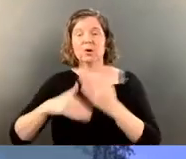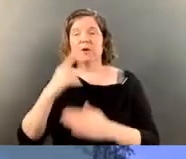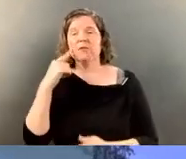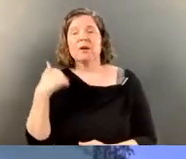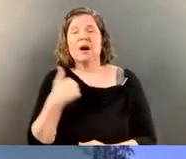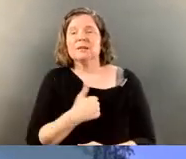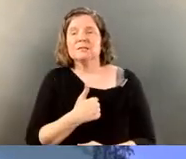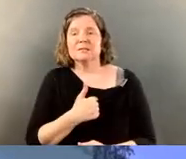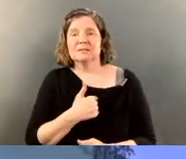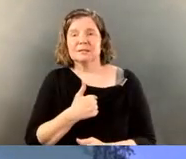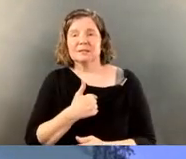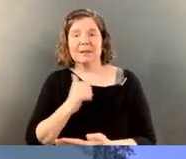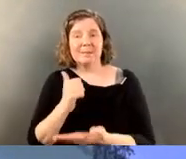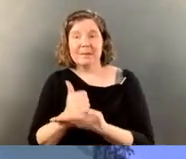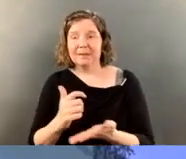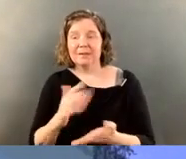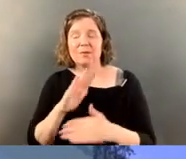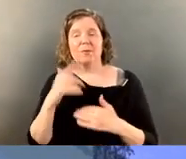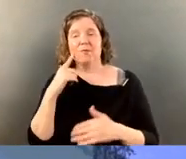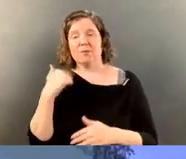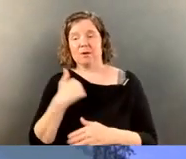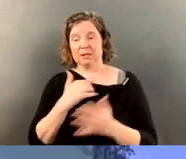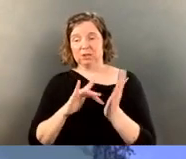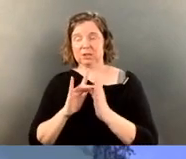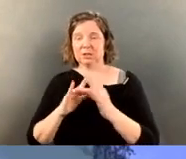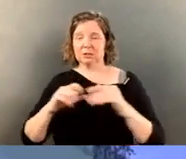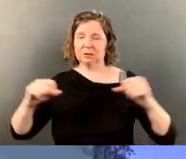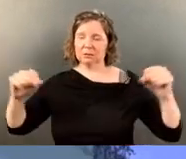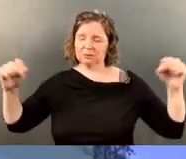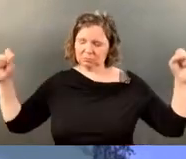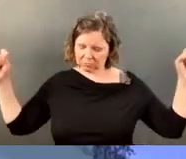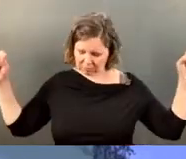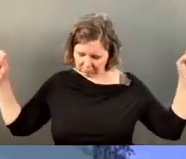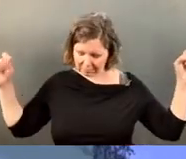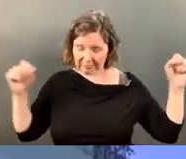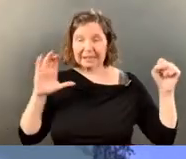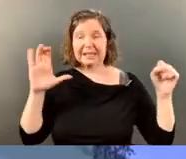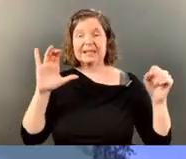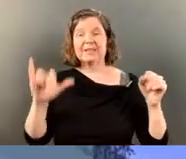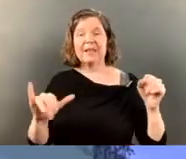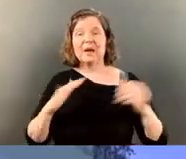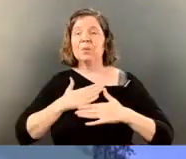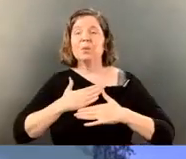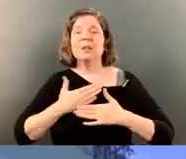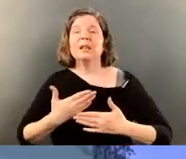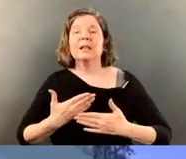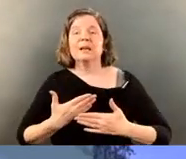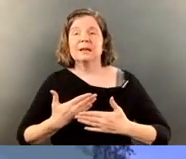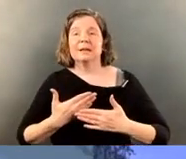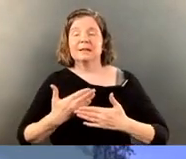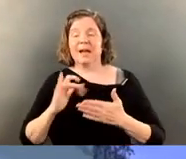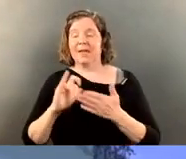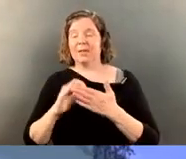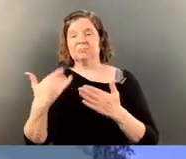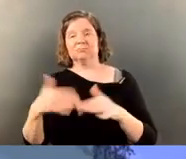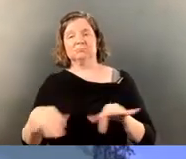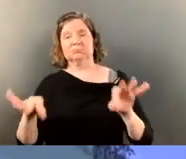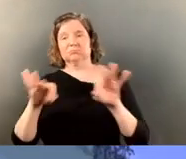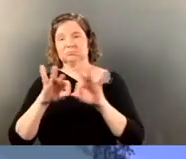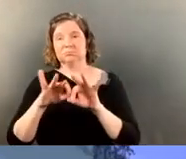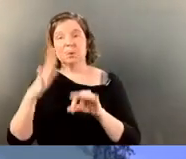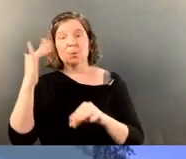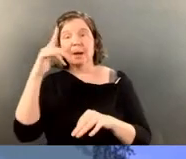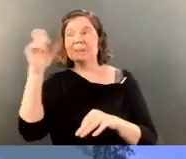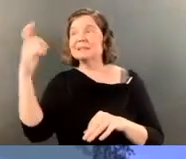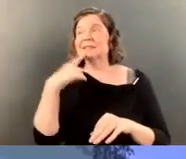was all for us. And as Jesus hung on that cross, he did so willingly. And that's so important